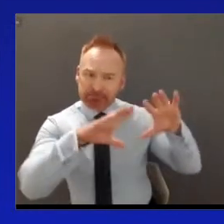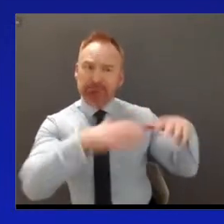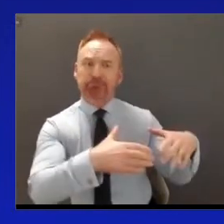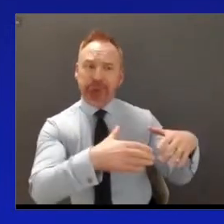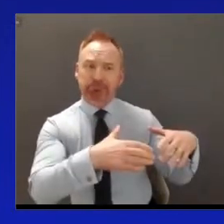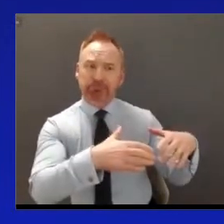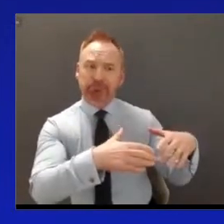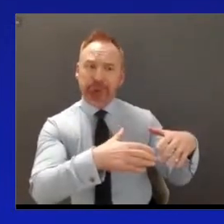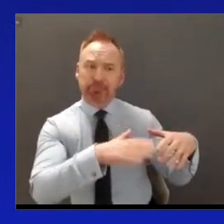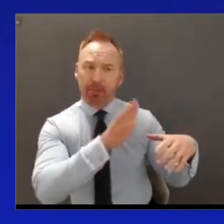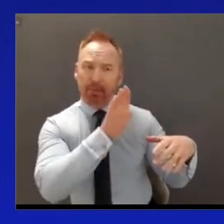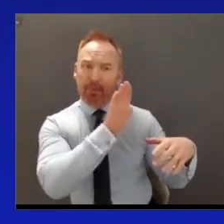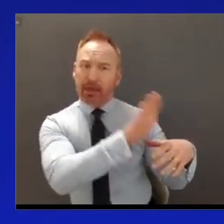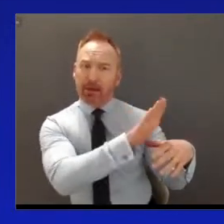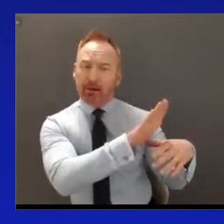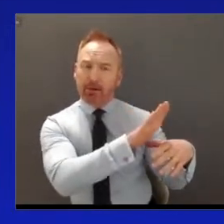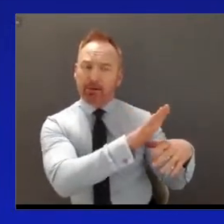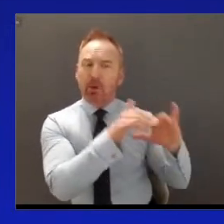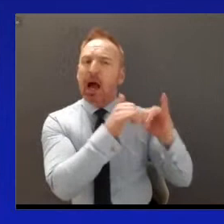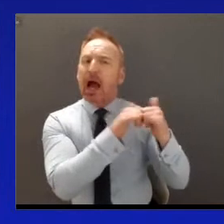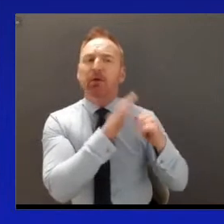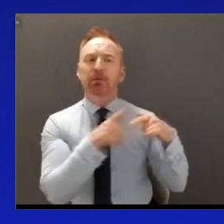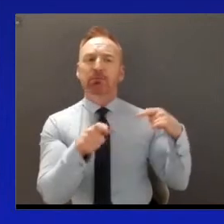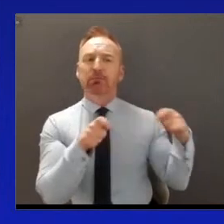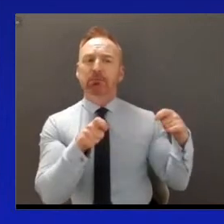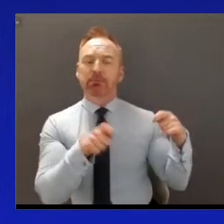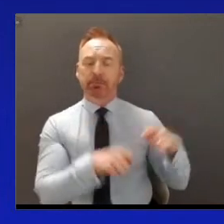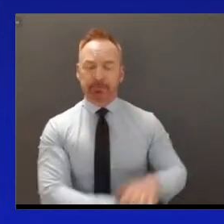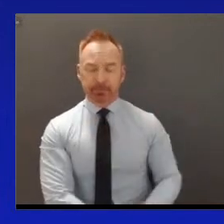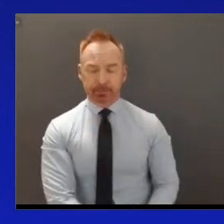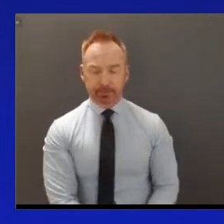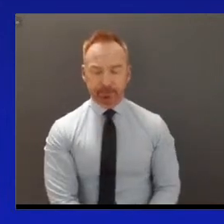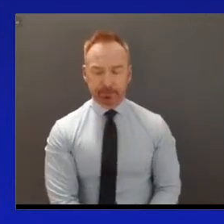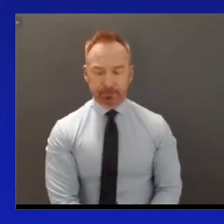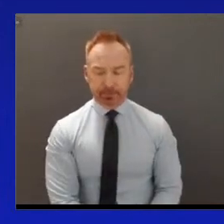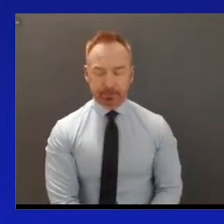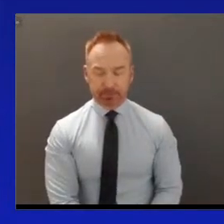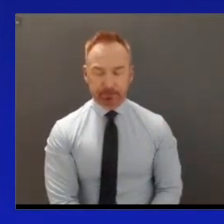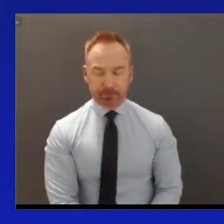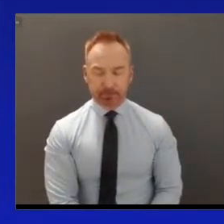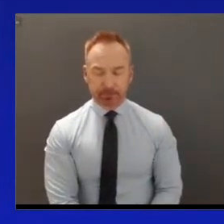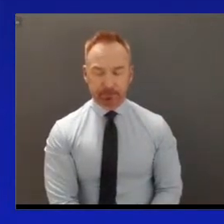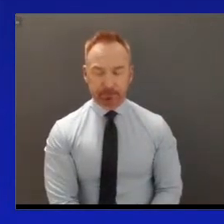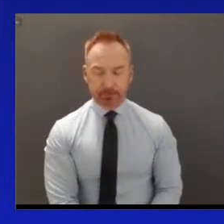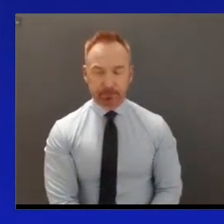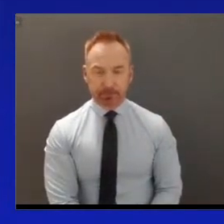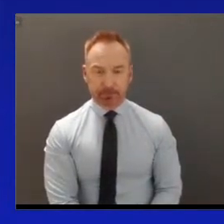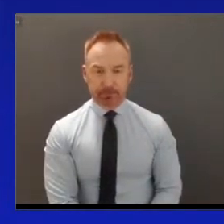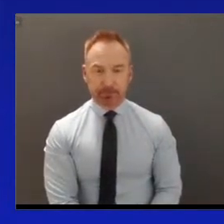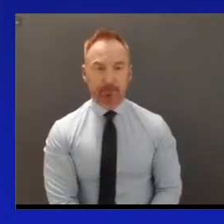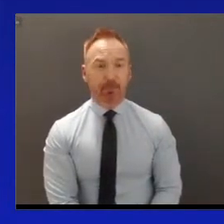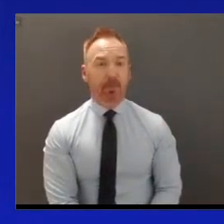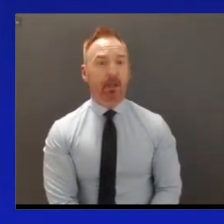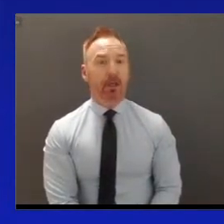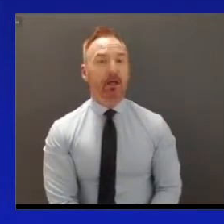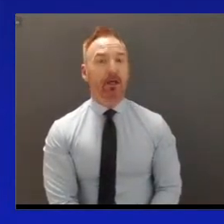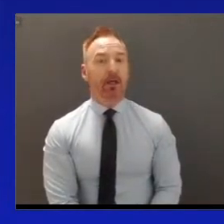homeless population? So I'll start, and Dr. Etches can add. So they are